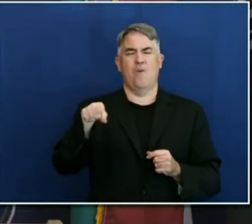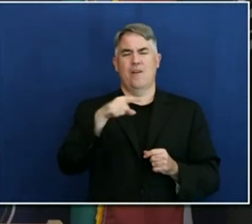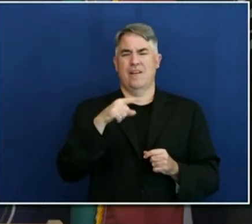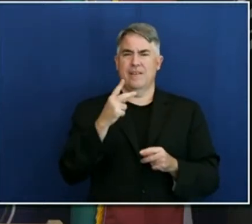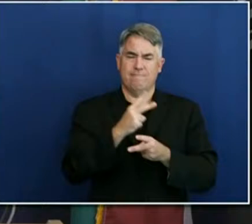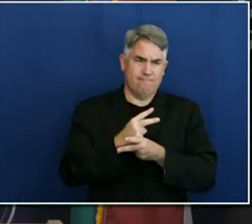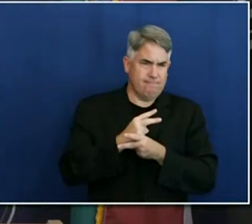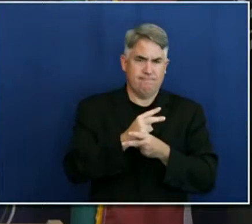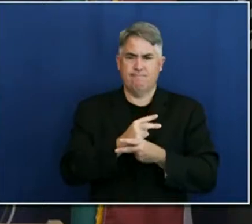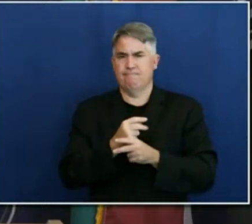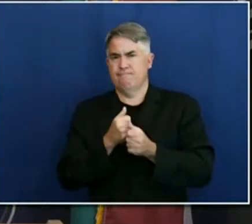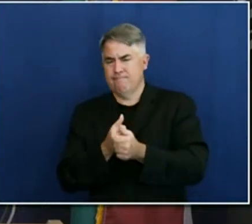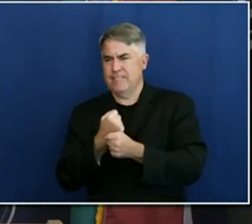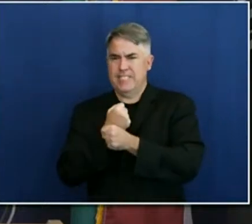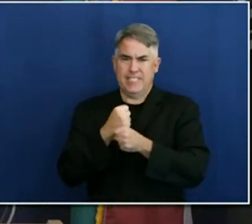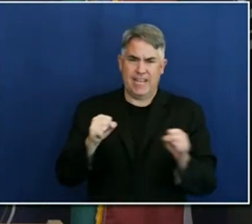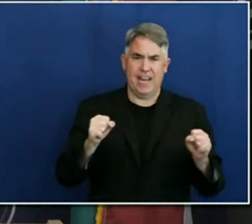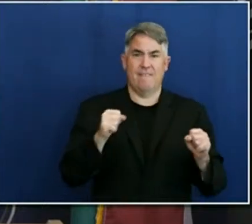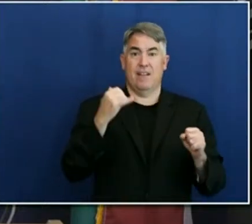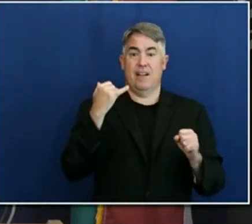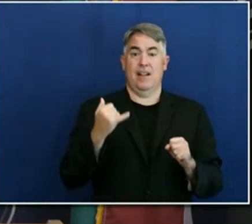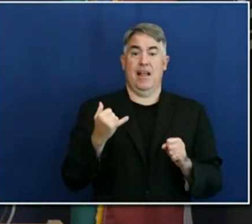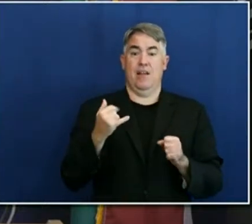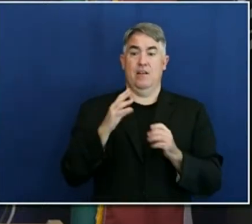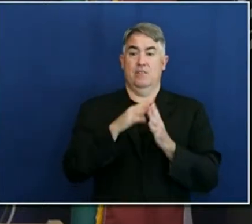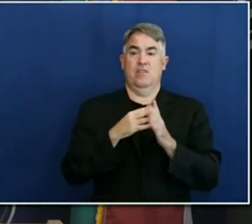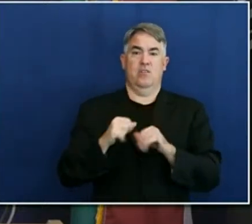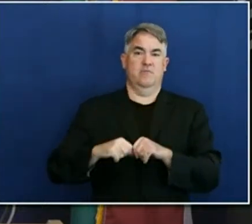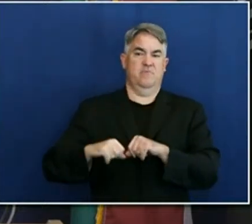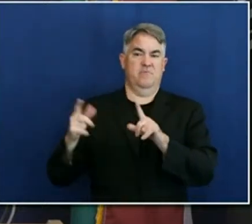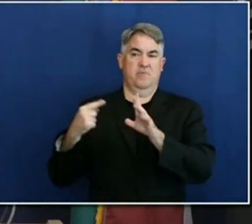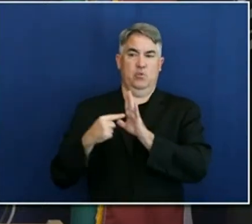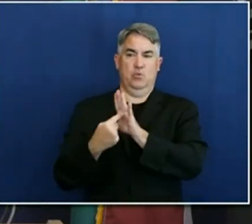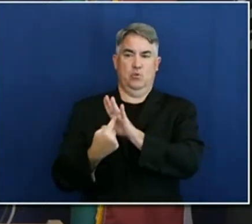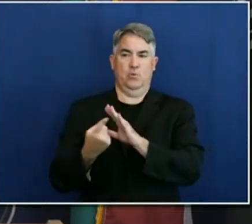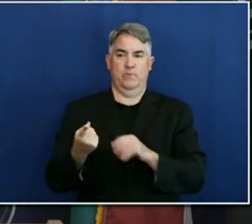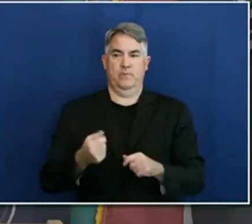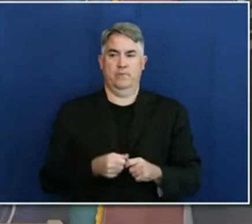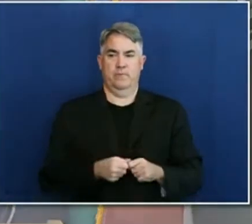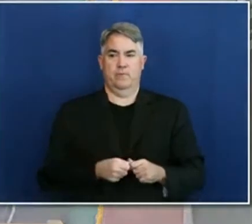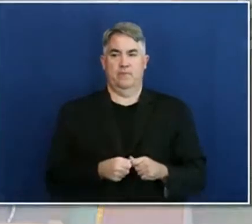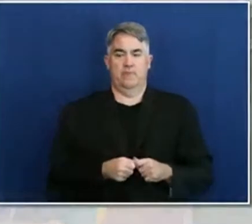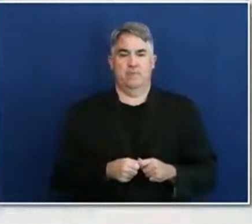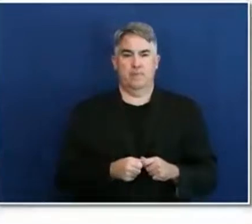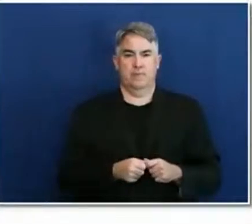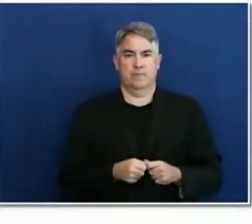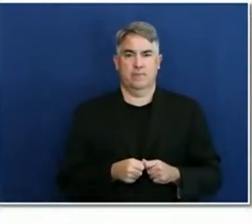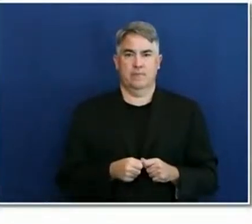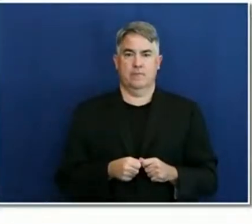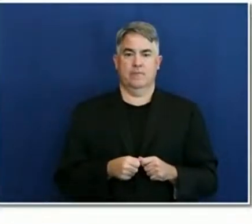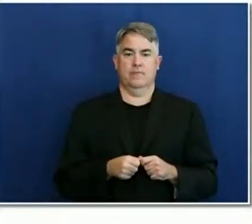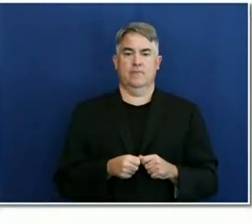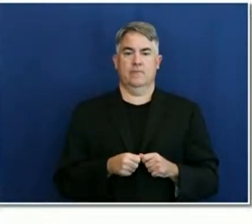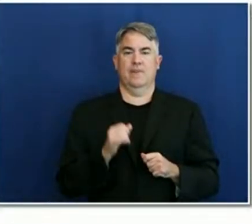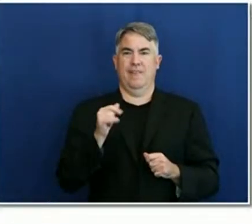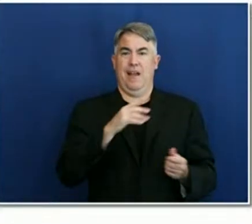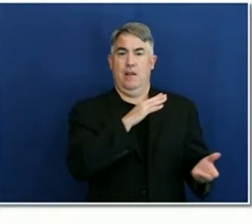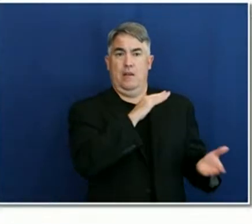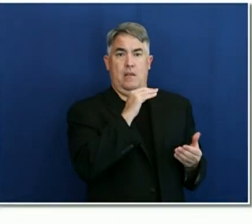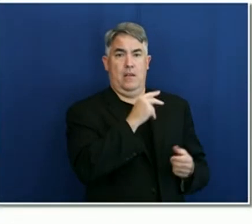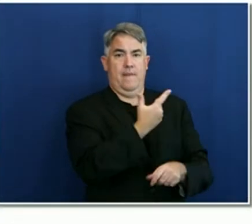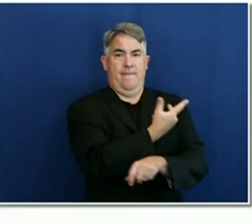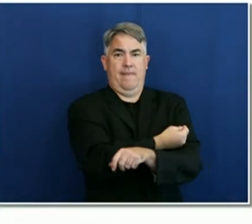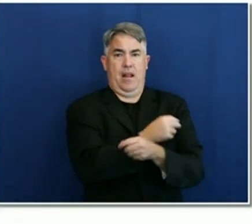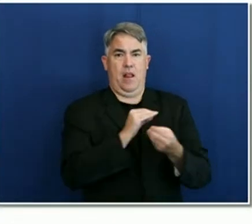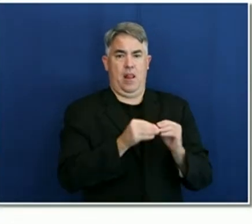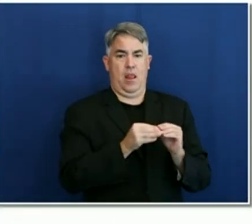and be safe. With that, let's jump into our charts real quick. The first one you'll see here is the vaccine shipments. What you see right there is last week